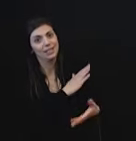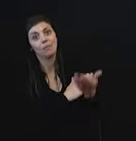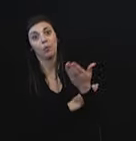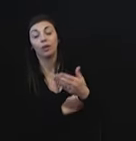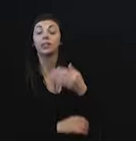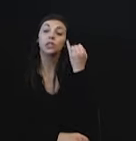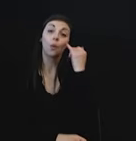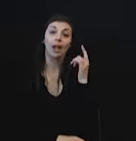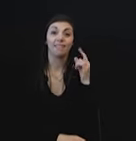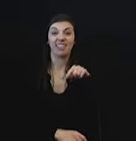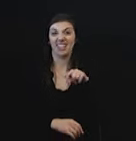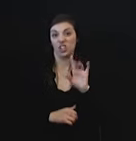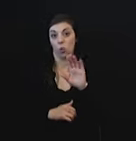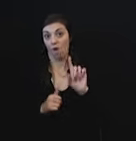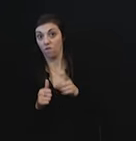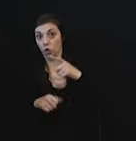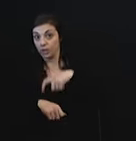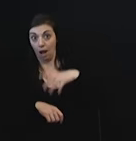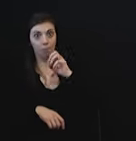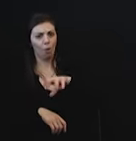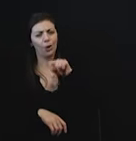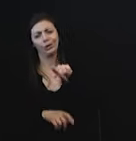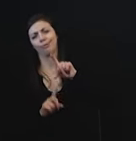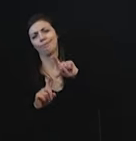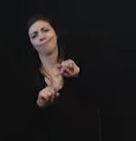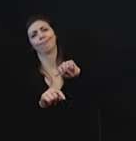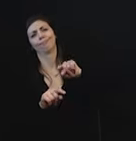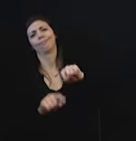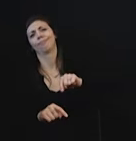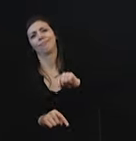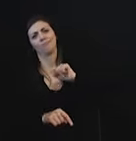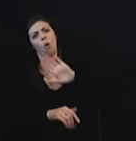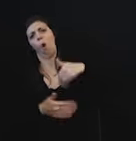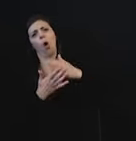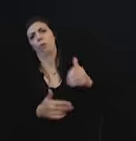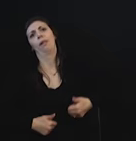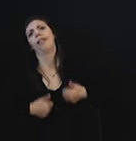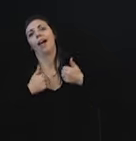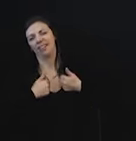first time or if you've been here your whole life, is that you'll take that opportunity with me this